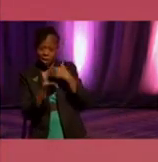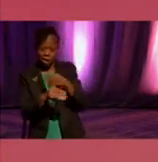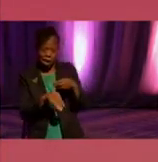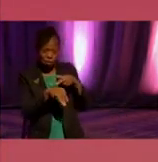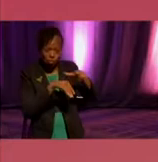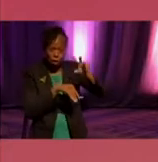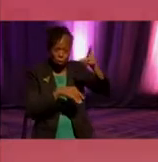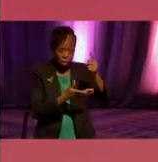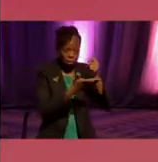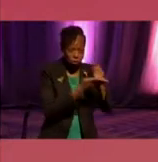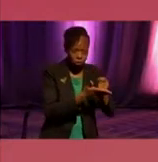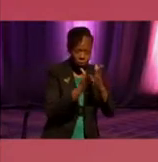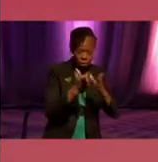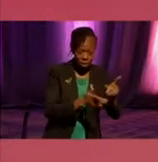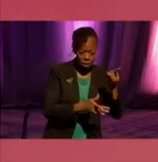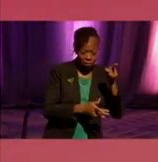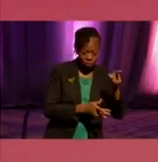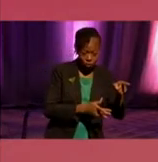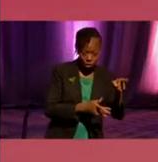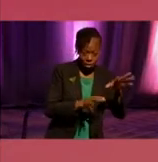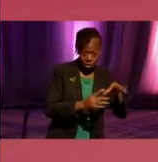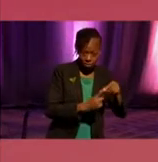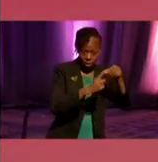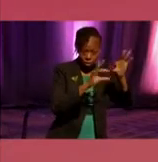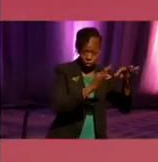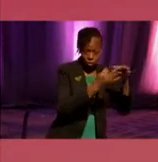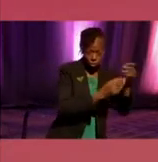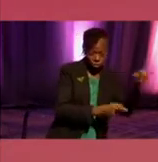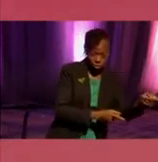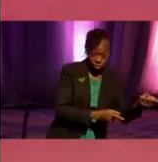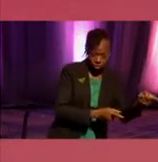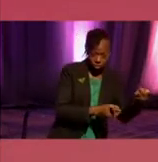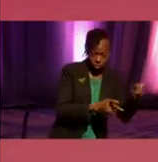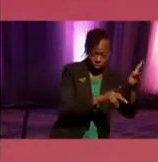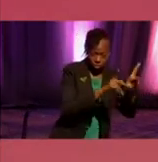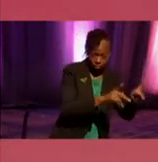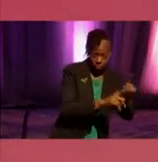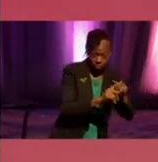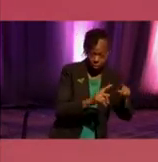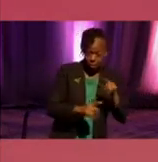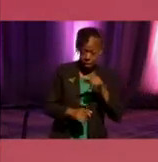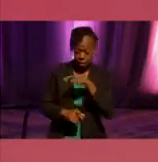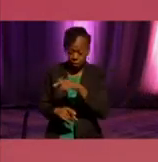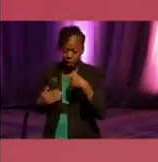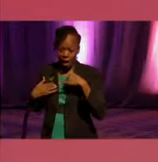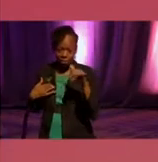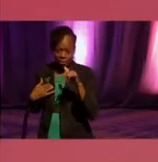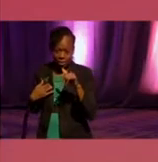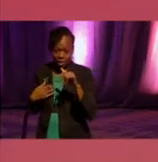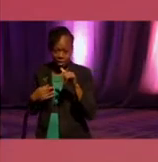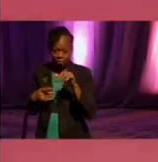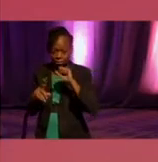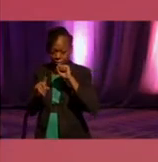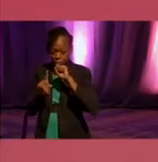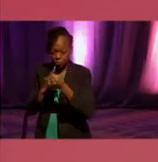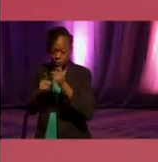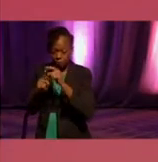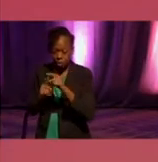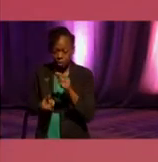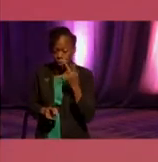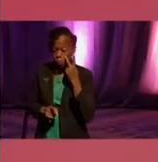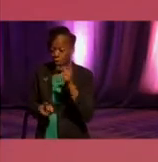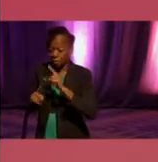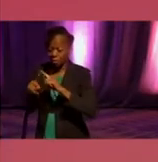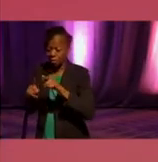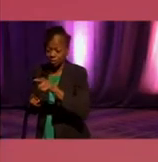one treatment plan to a particular person, and someone else who has the same condition but looks differently, they're from a